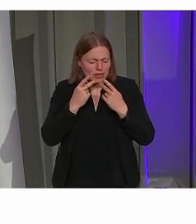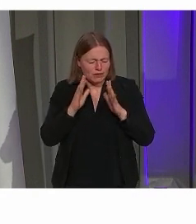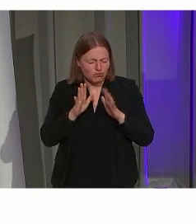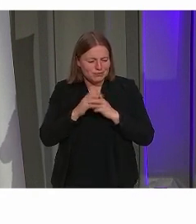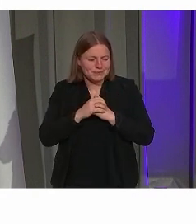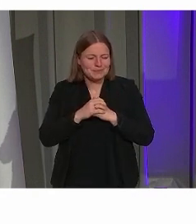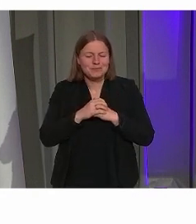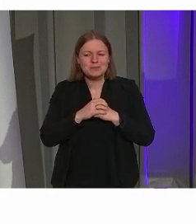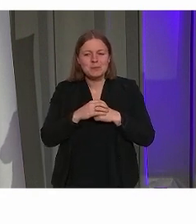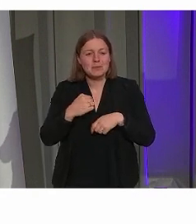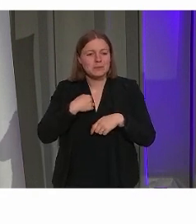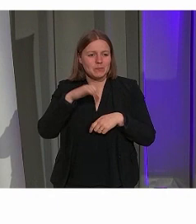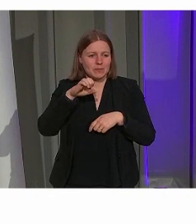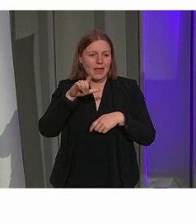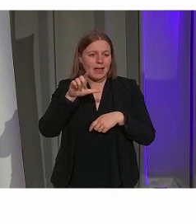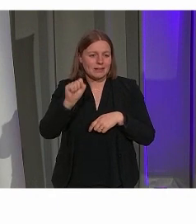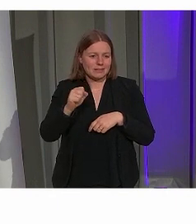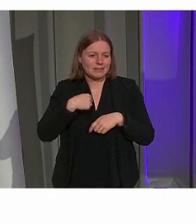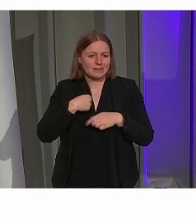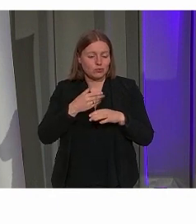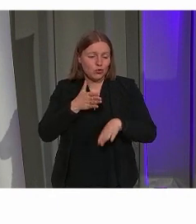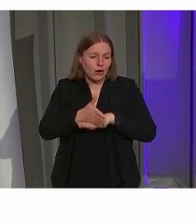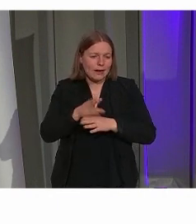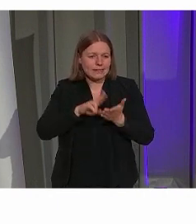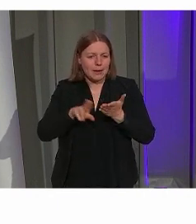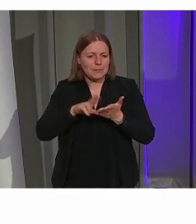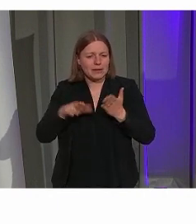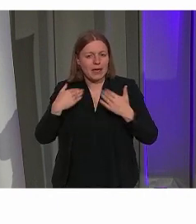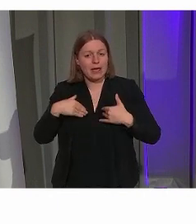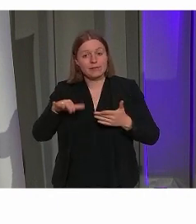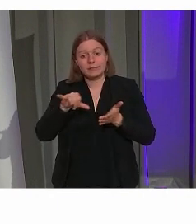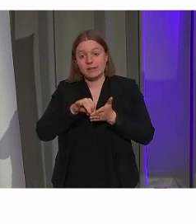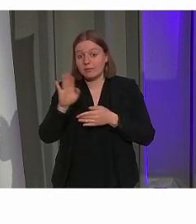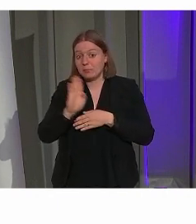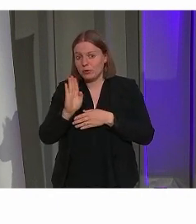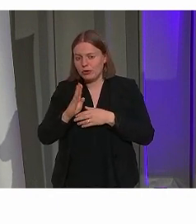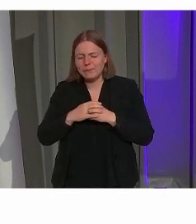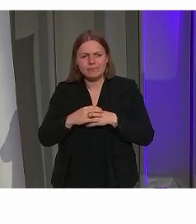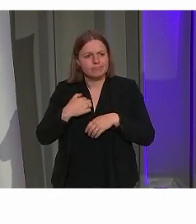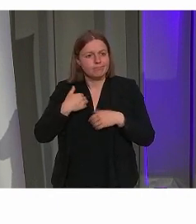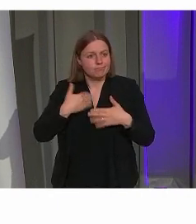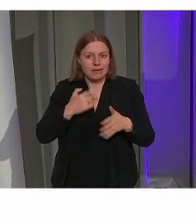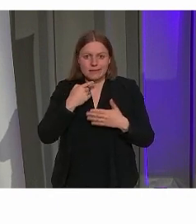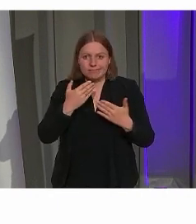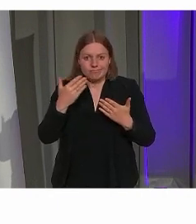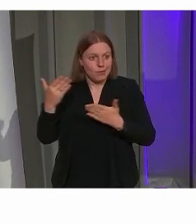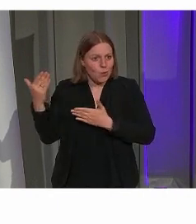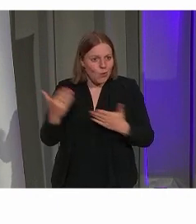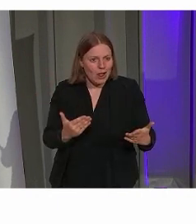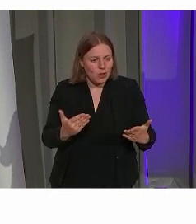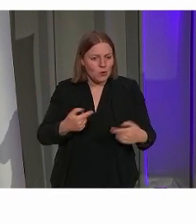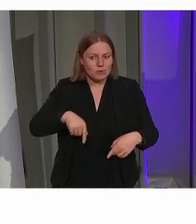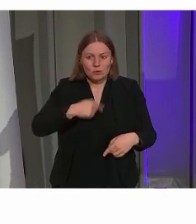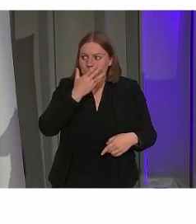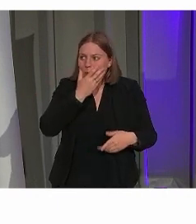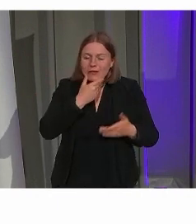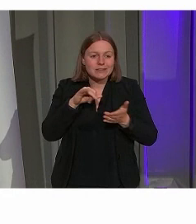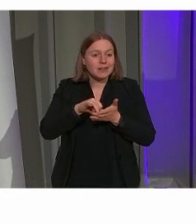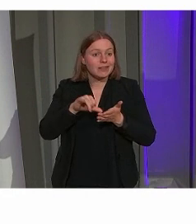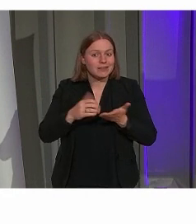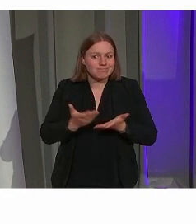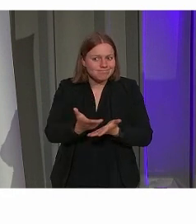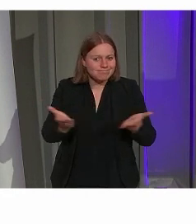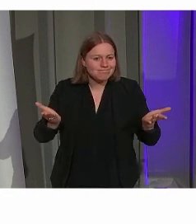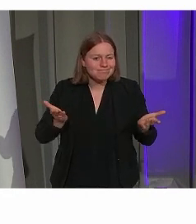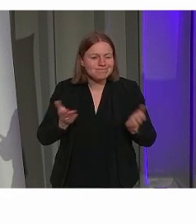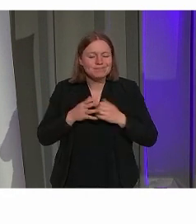Okay. So, my name is Els. I am Accessibility Officer at the city of Bruges, and I am very happy